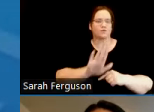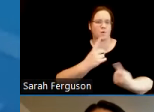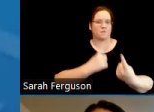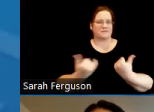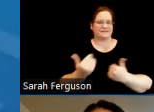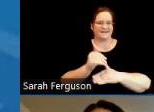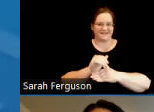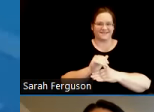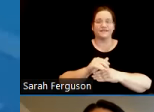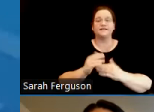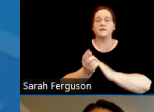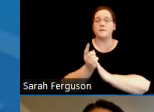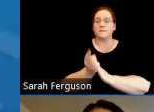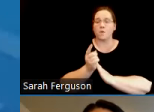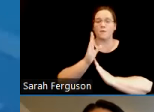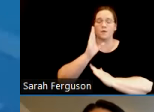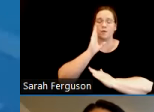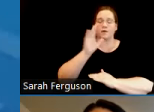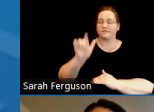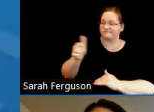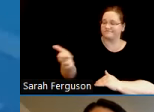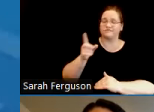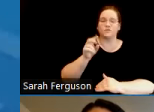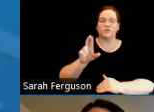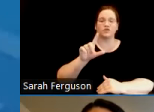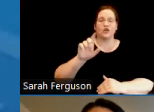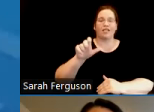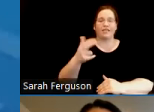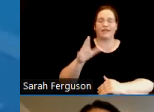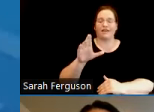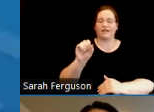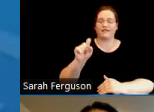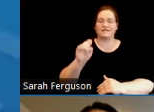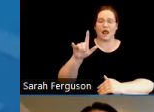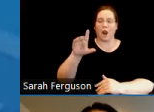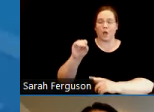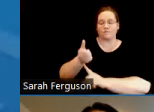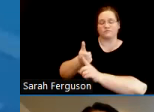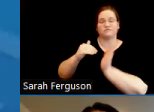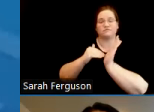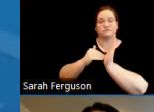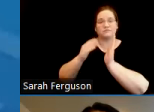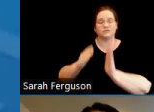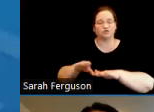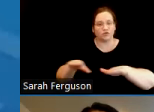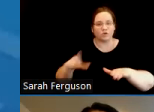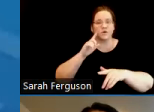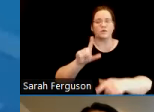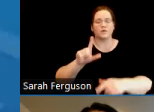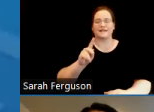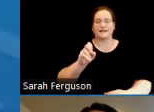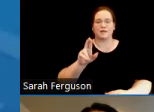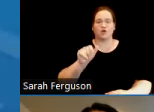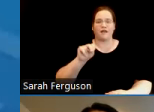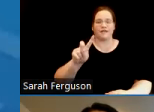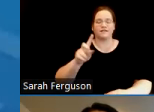in a moment, I'm going to turn this over to Dr. Leah Costello, who is a pediatrician at Timberlane Pediatrics in South